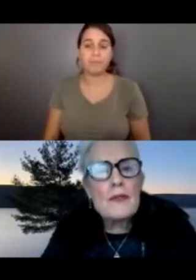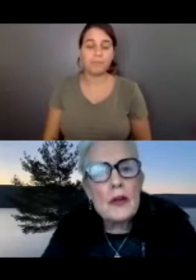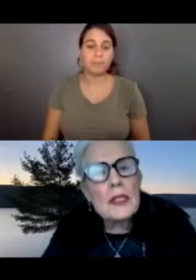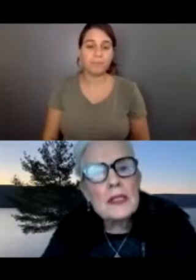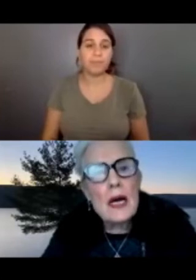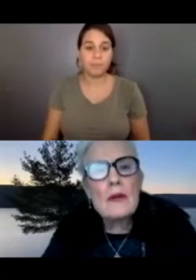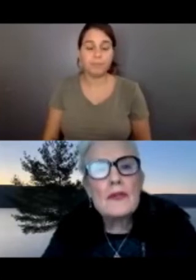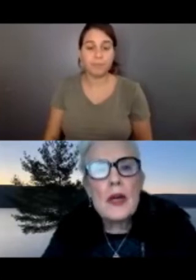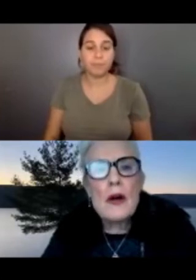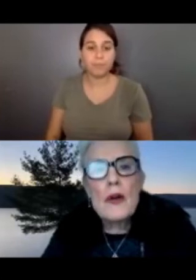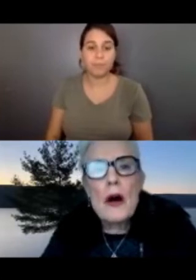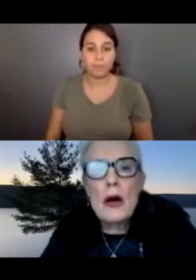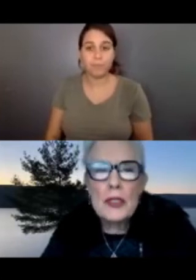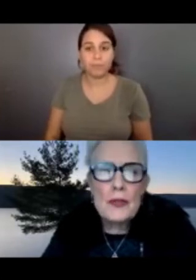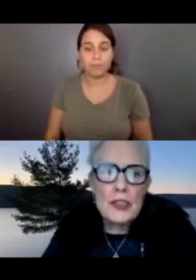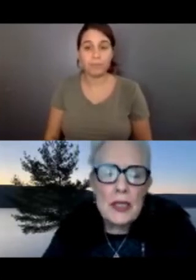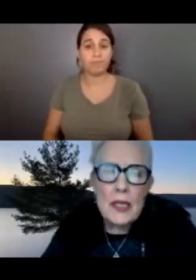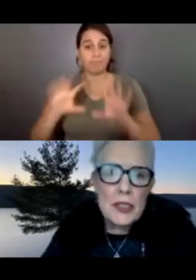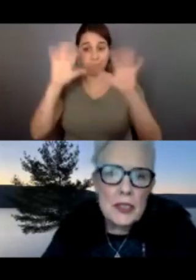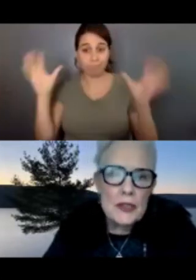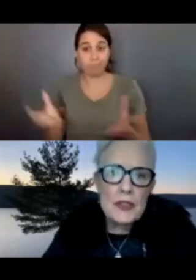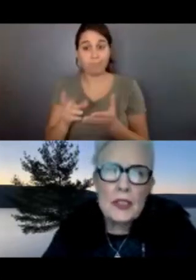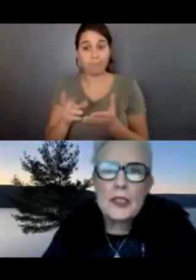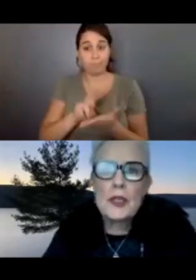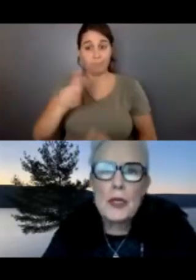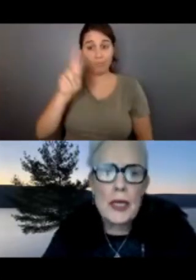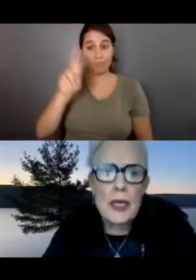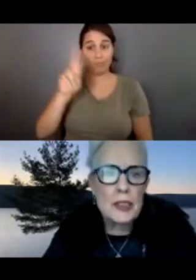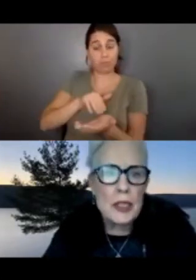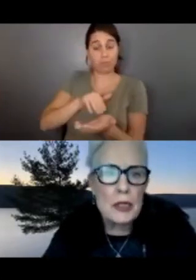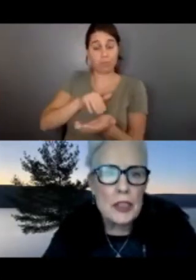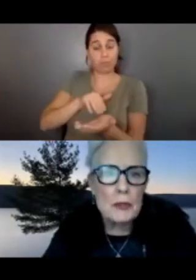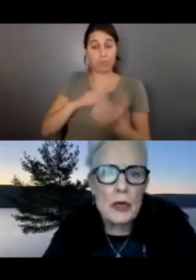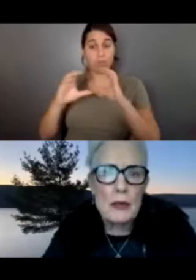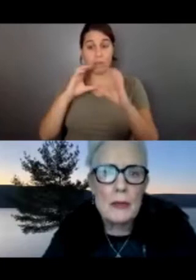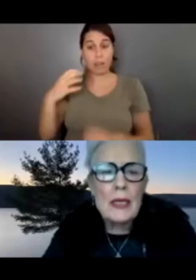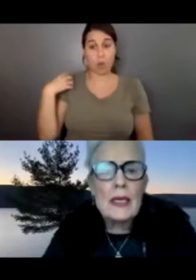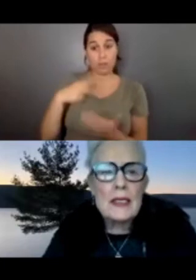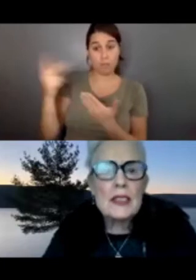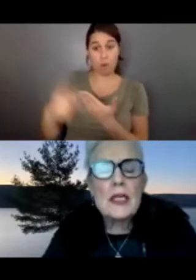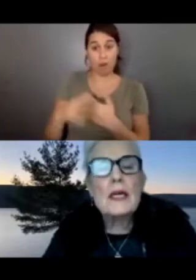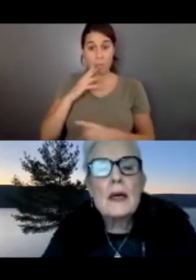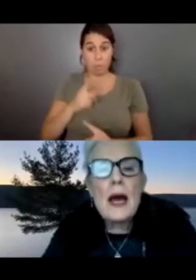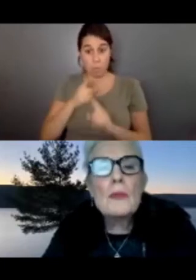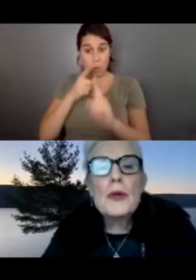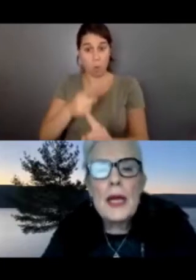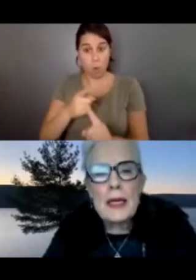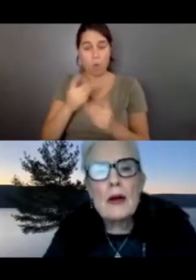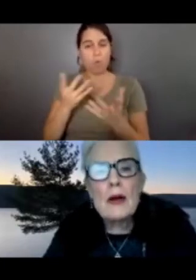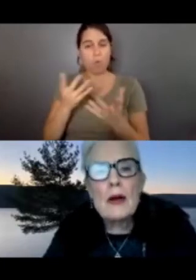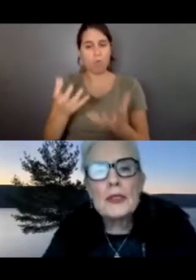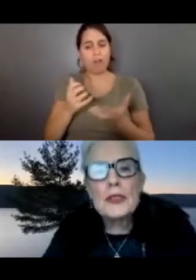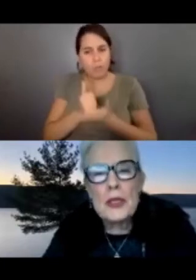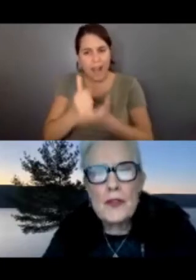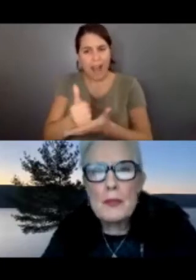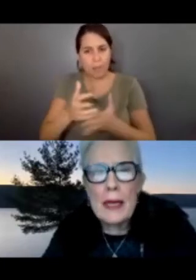the focus of the overall University of Rochester Physician Communication Coaching Program is to help create a